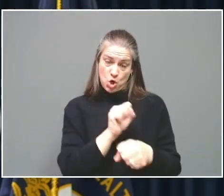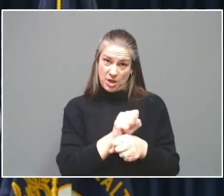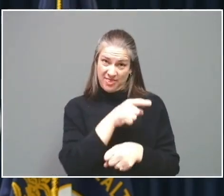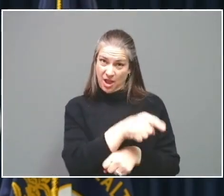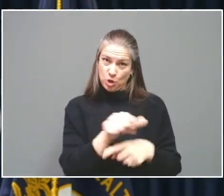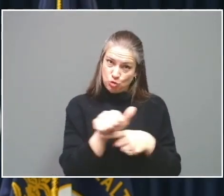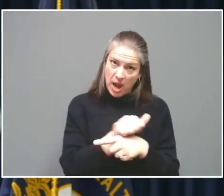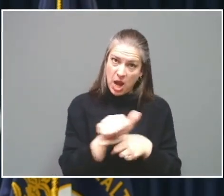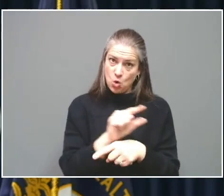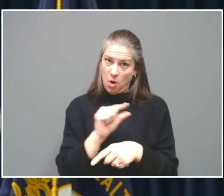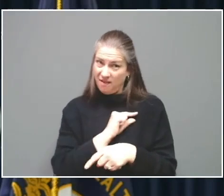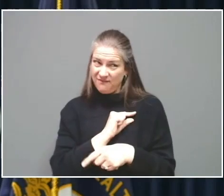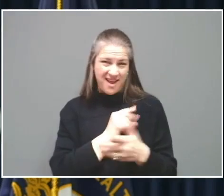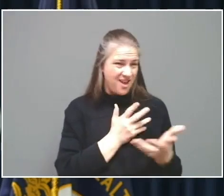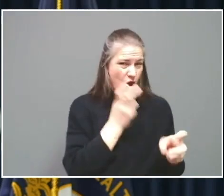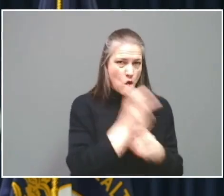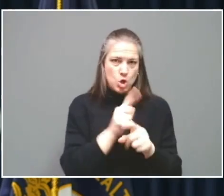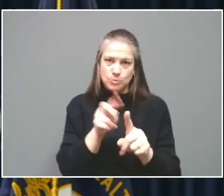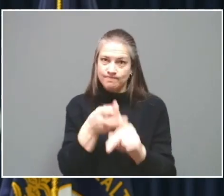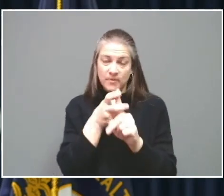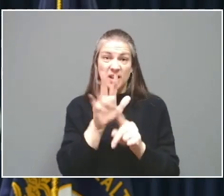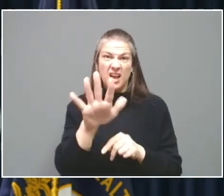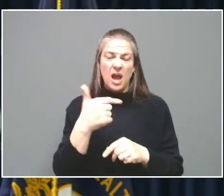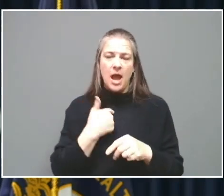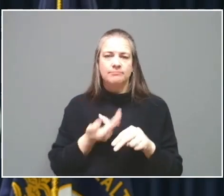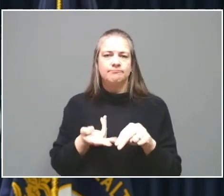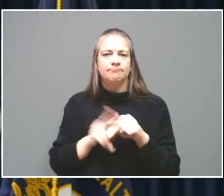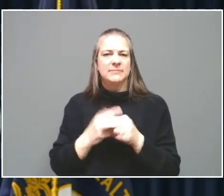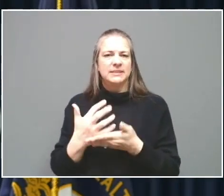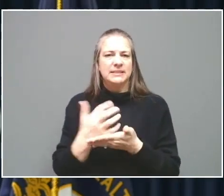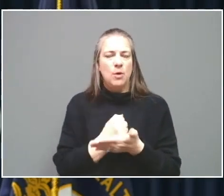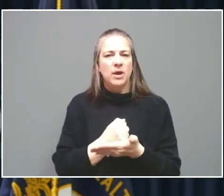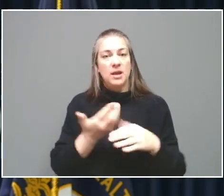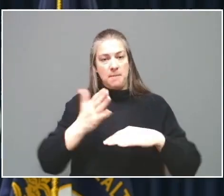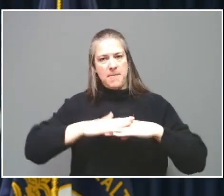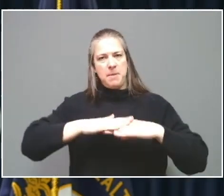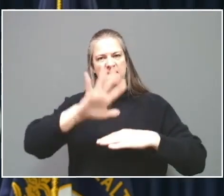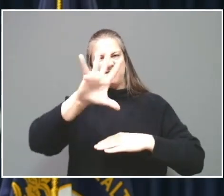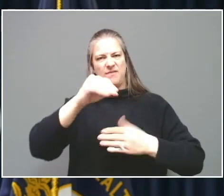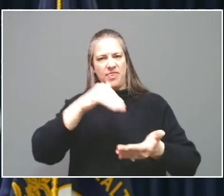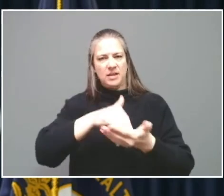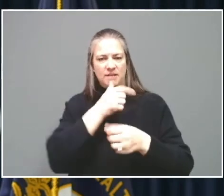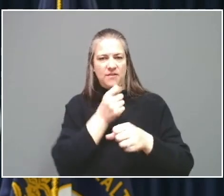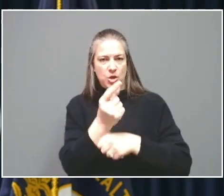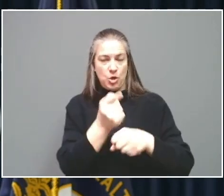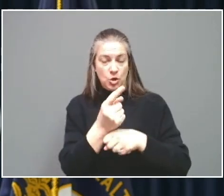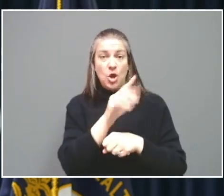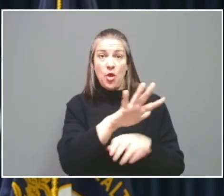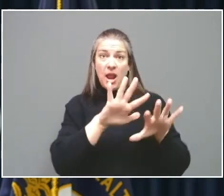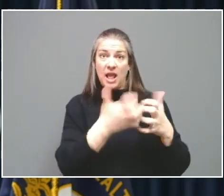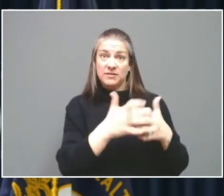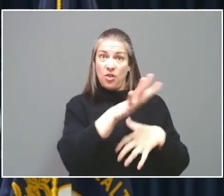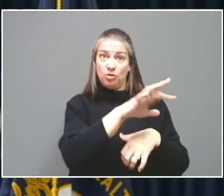raised the salary of our detention center youth workers to a minimum of $50,000 annually and reclassified the position to